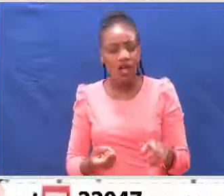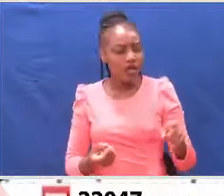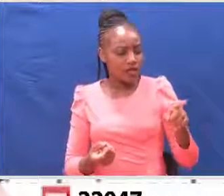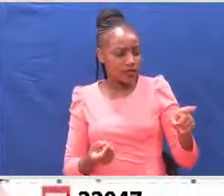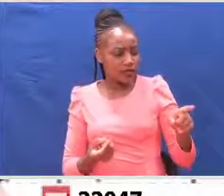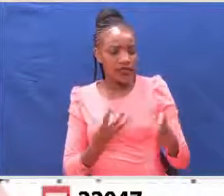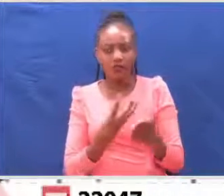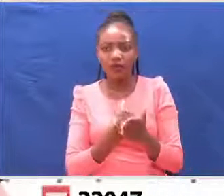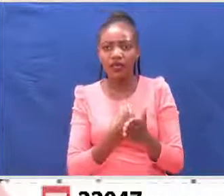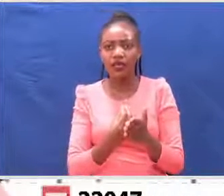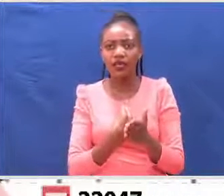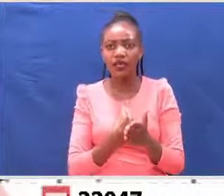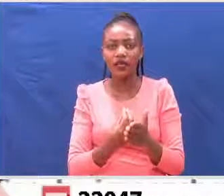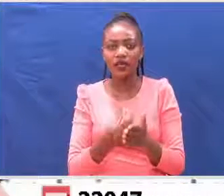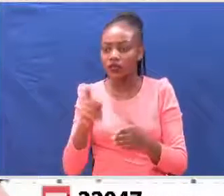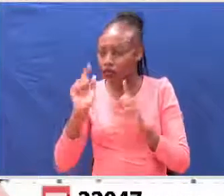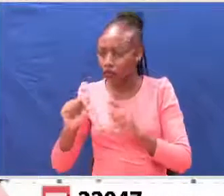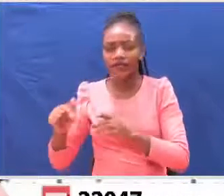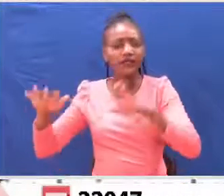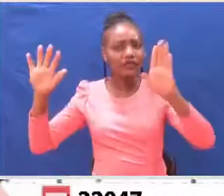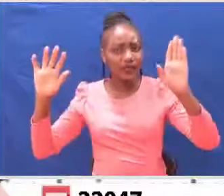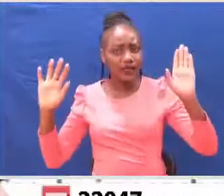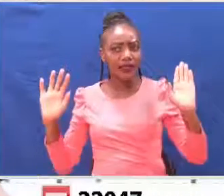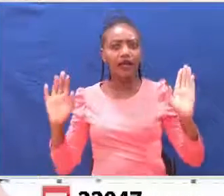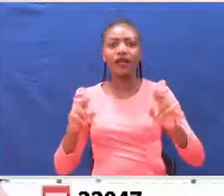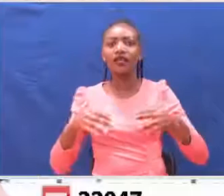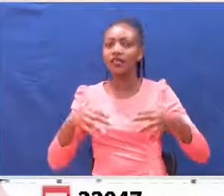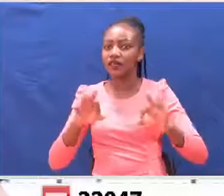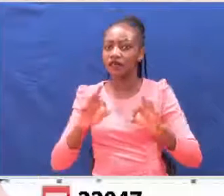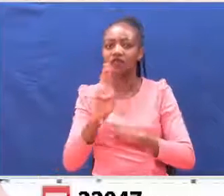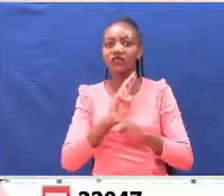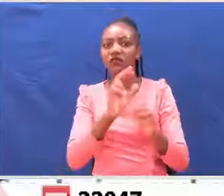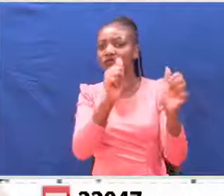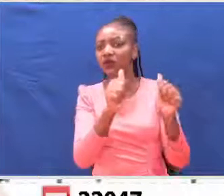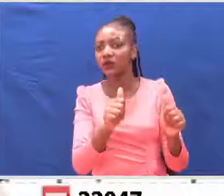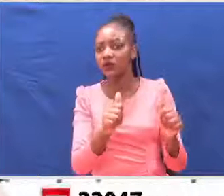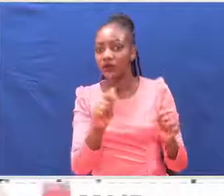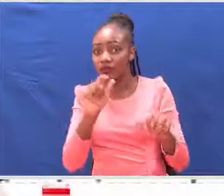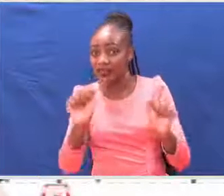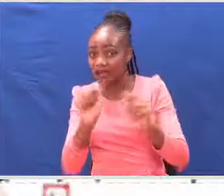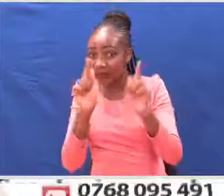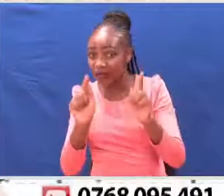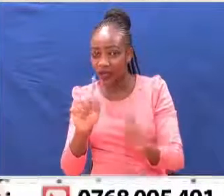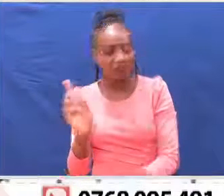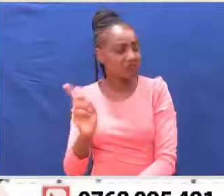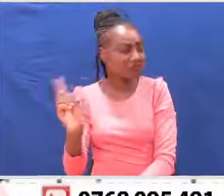are supposed to be surrendered if they have been unutilized. Was that done? It was not